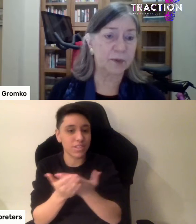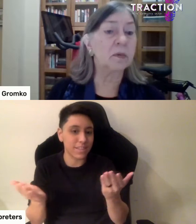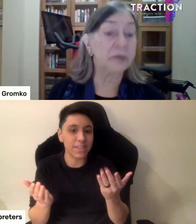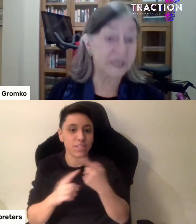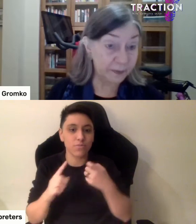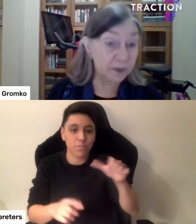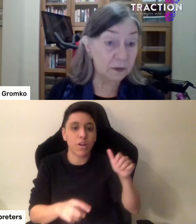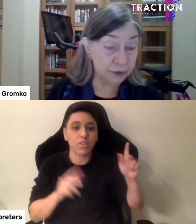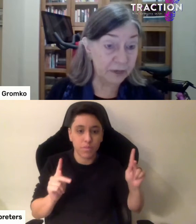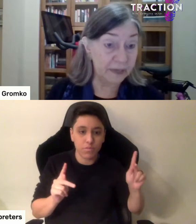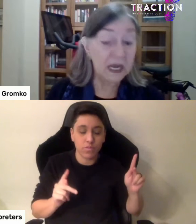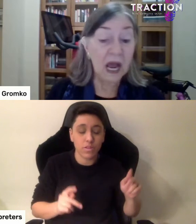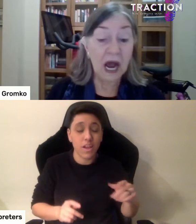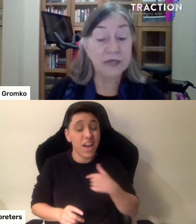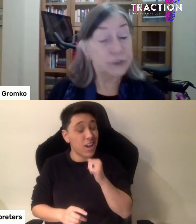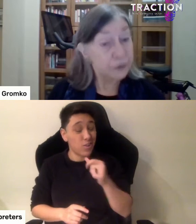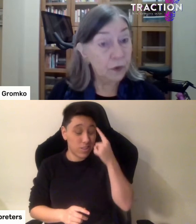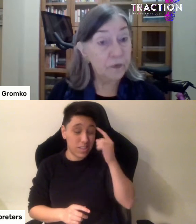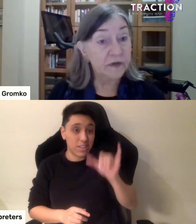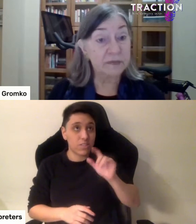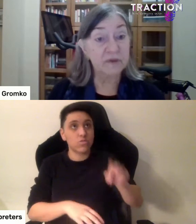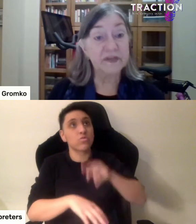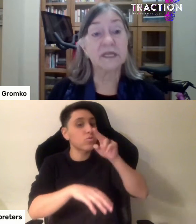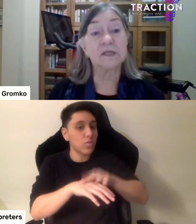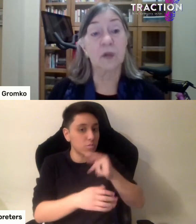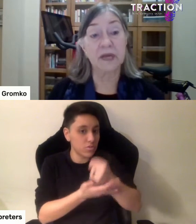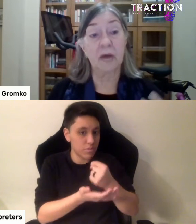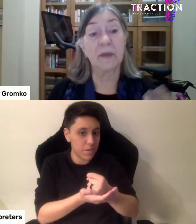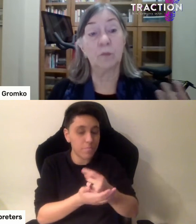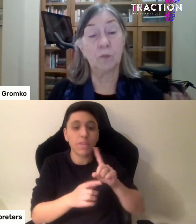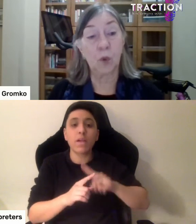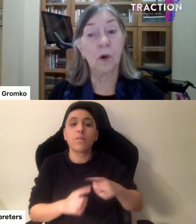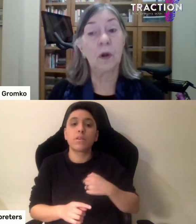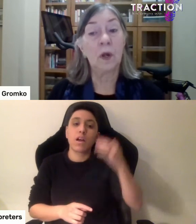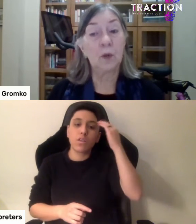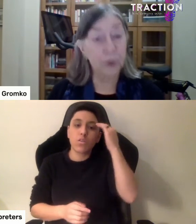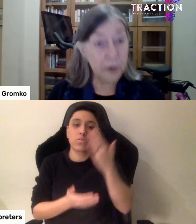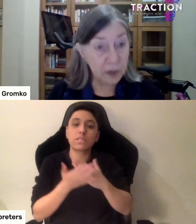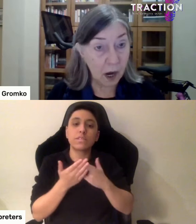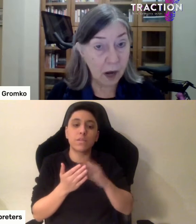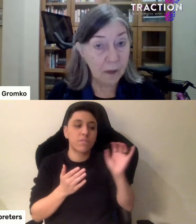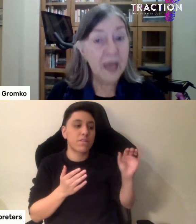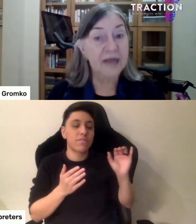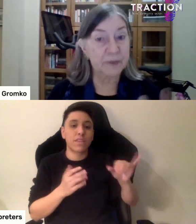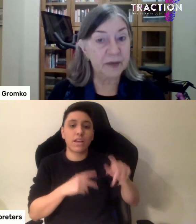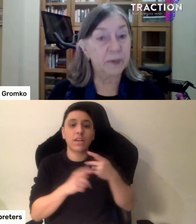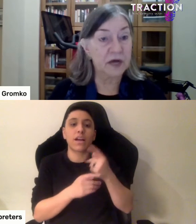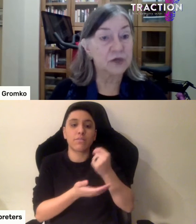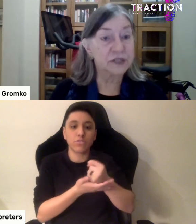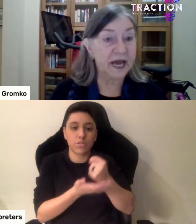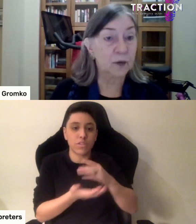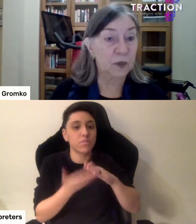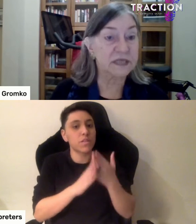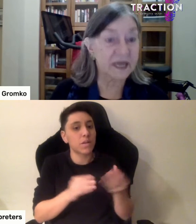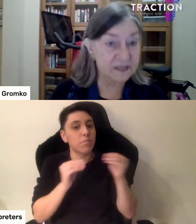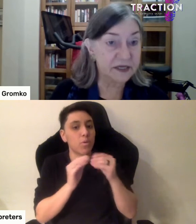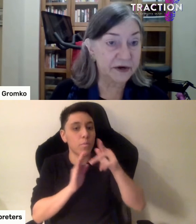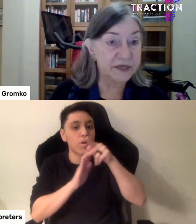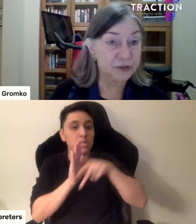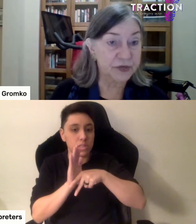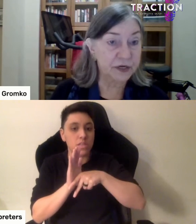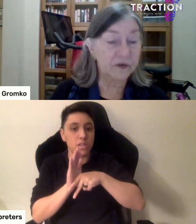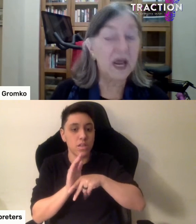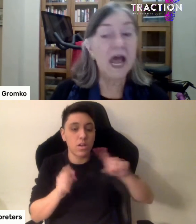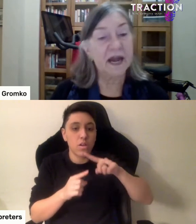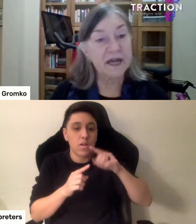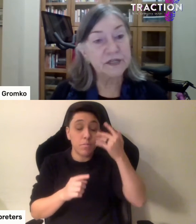think that that's probably typical treatment. I do know that some of these things are becoming more protocol as people understand what's